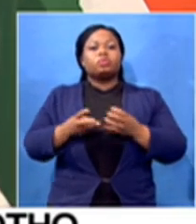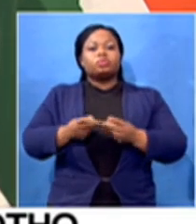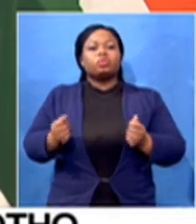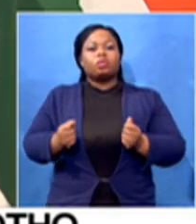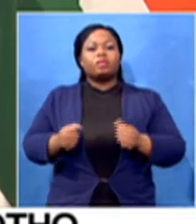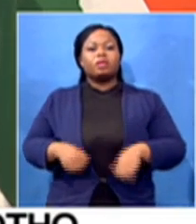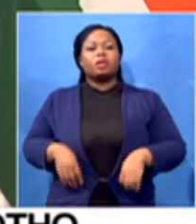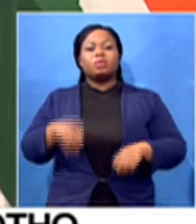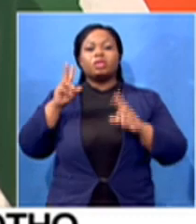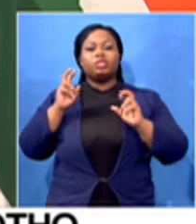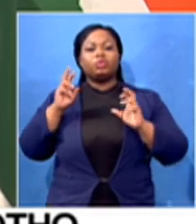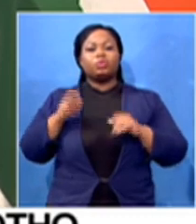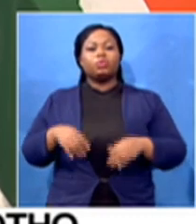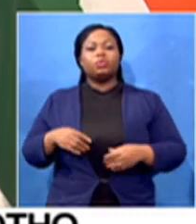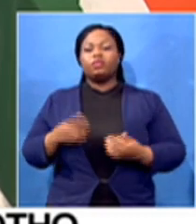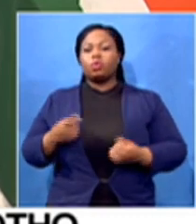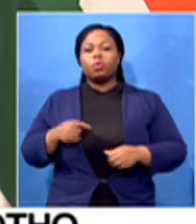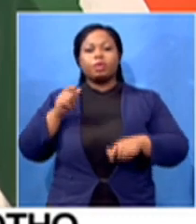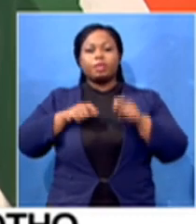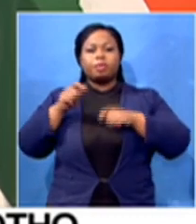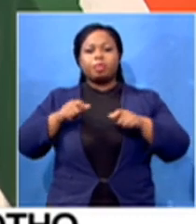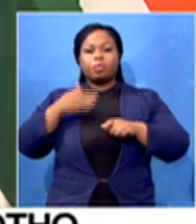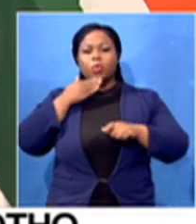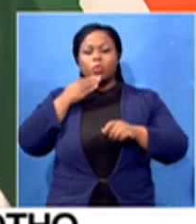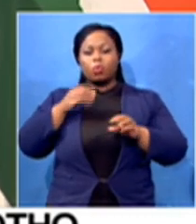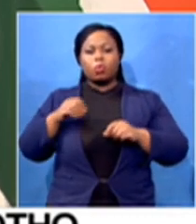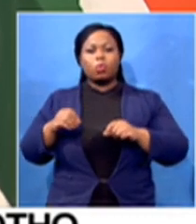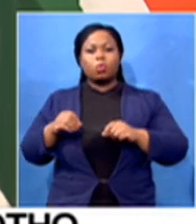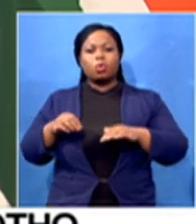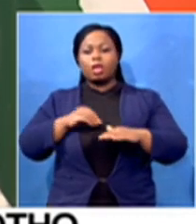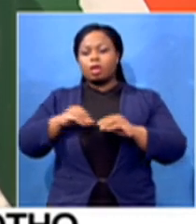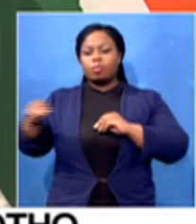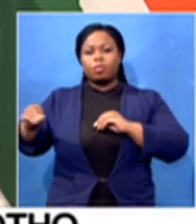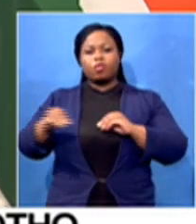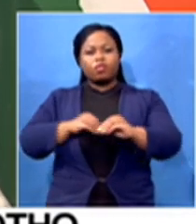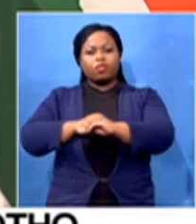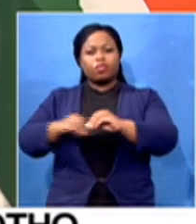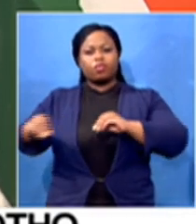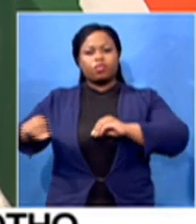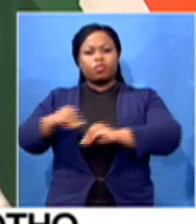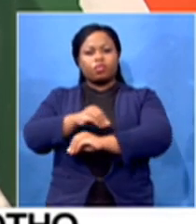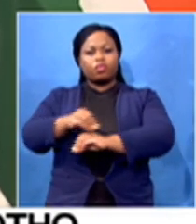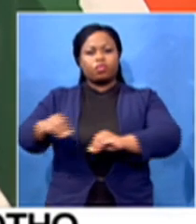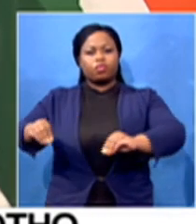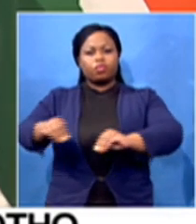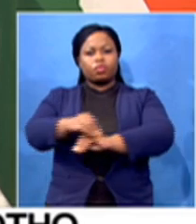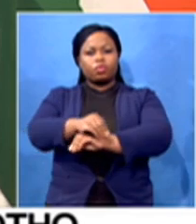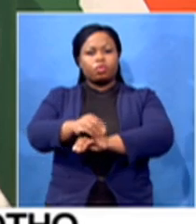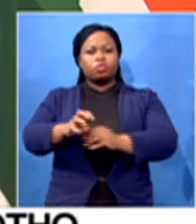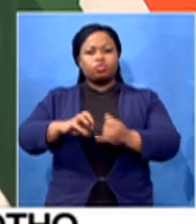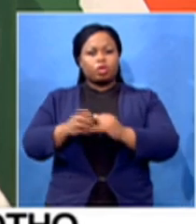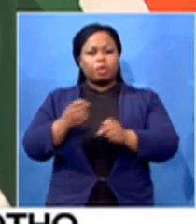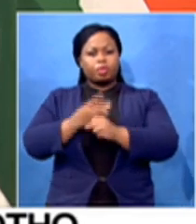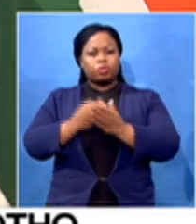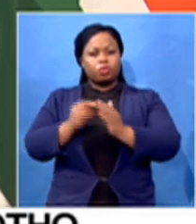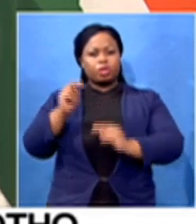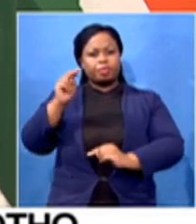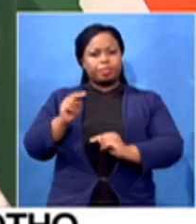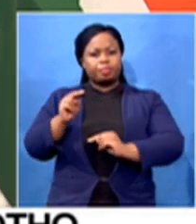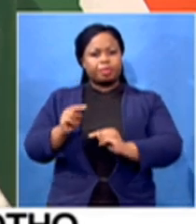of people between the two countries and make sure that we ease that, we